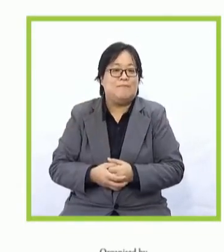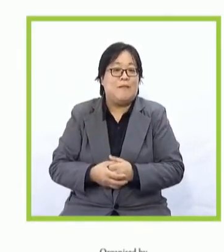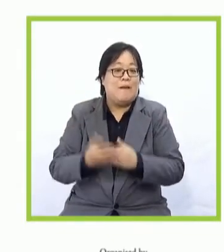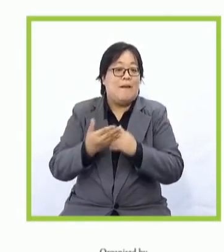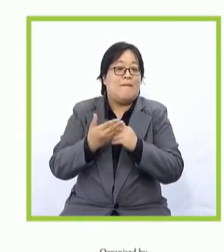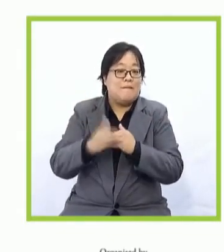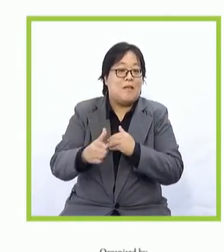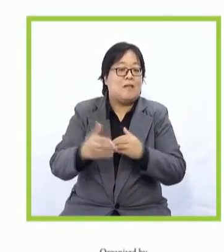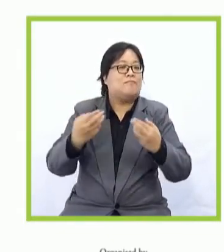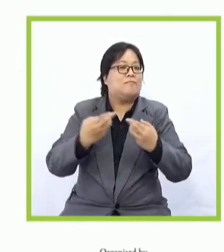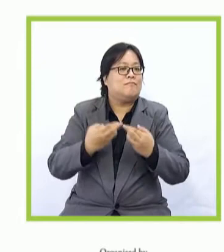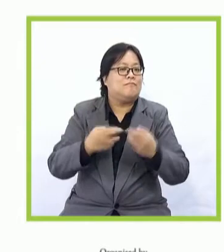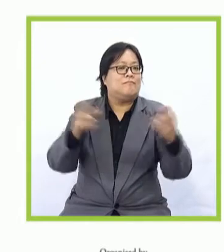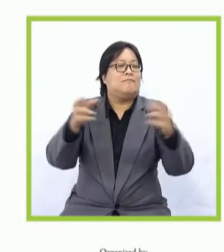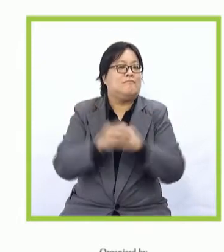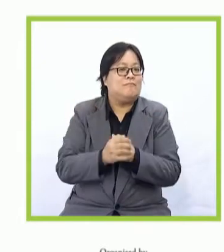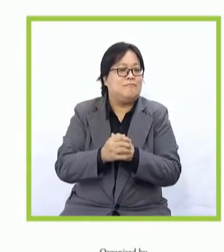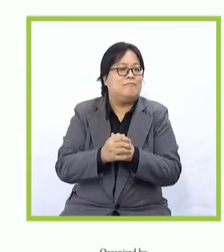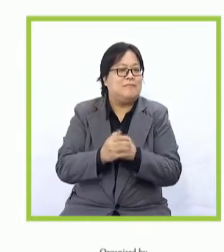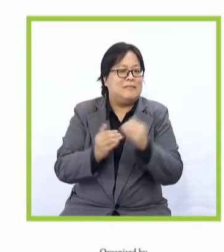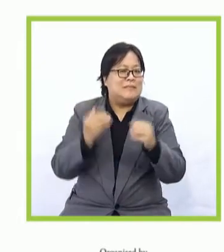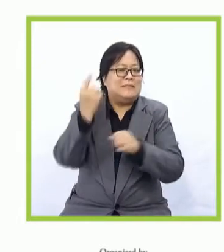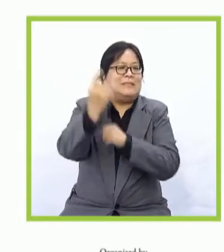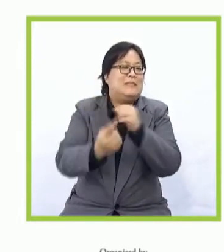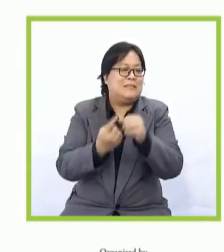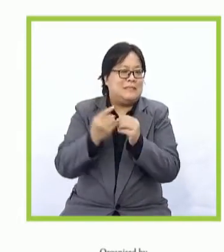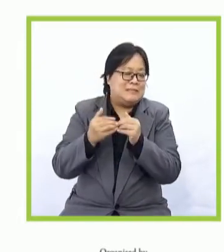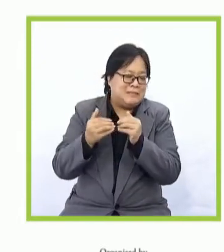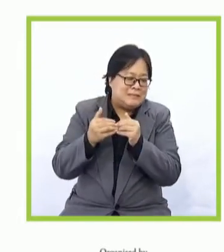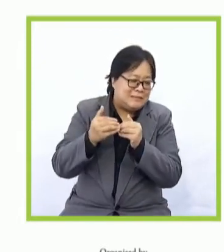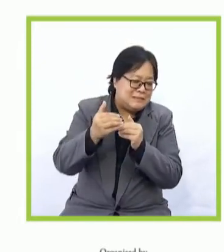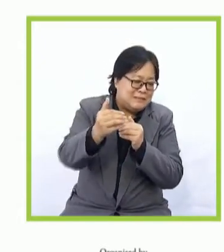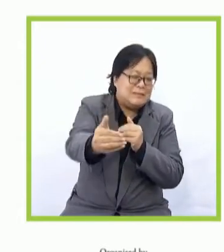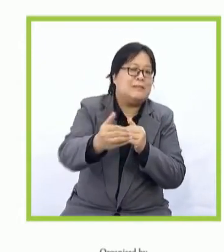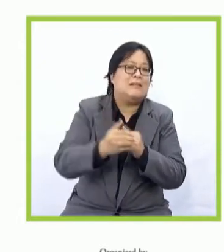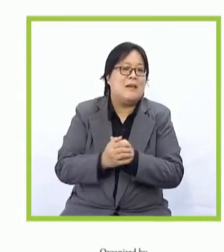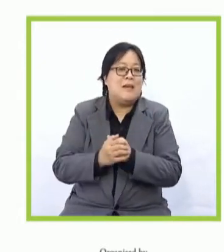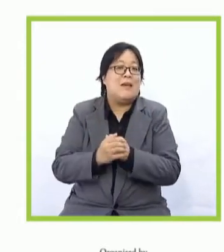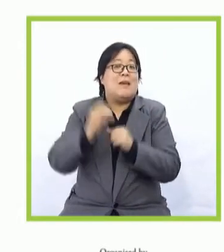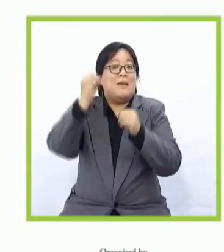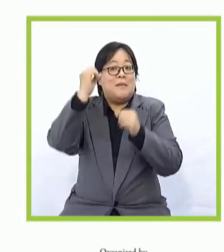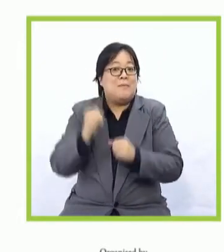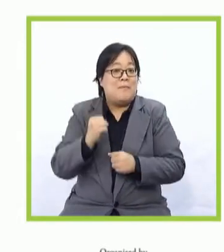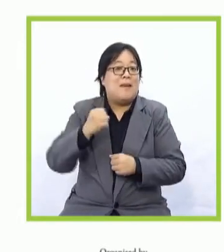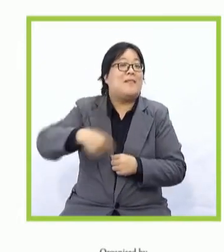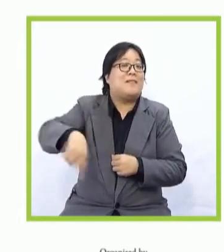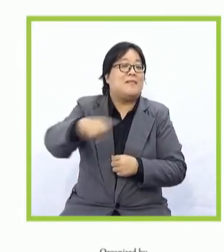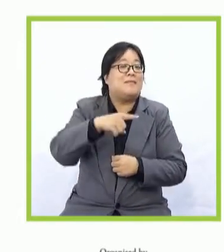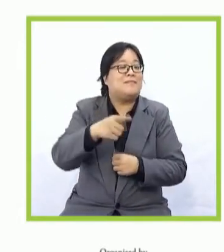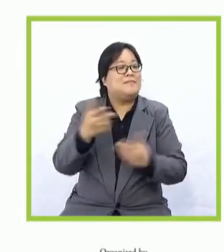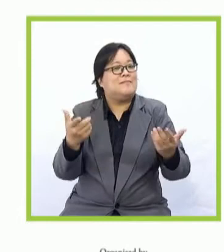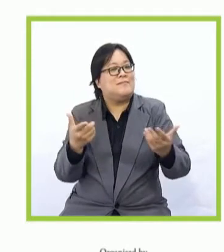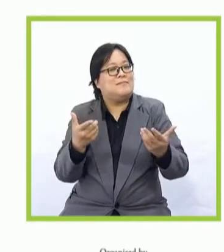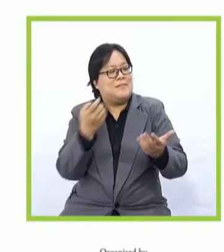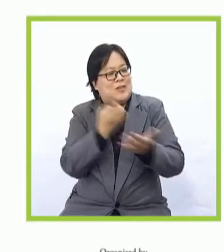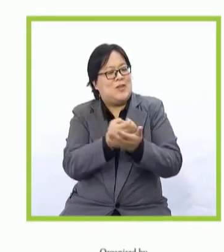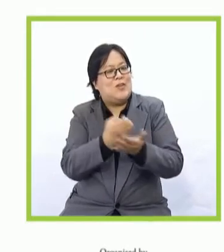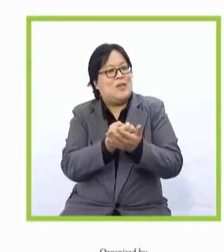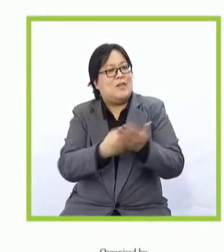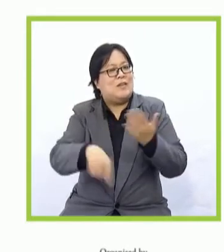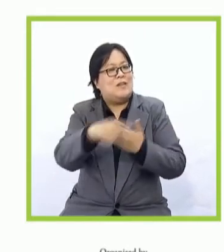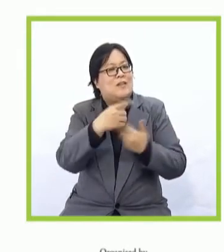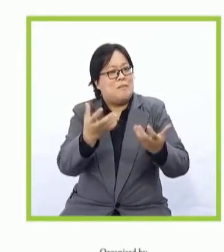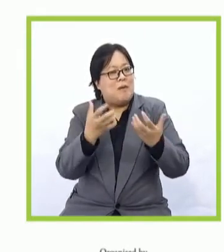After it launched, it took 1 more year of a boycott of the buses in order to beat the bus companies economically in order